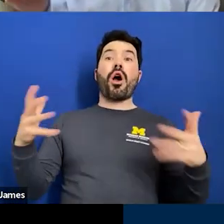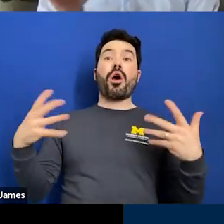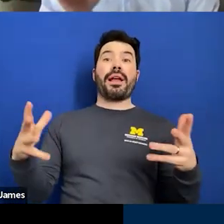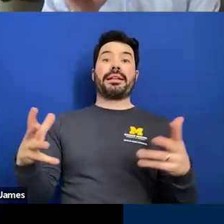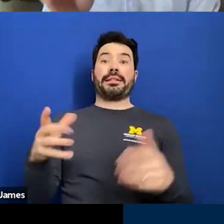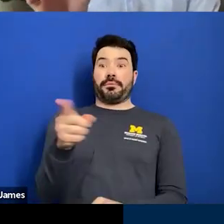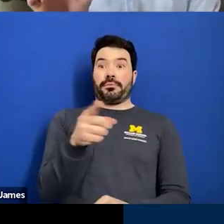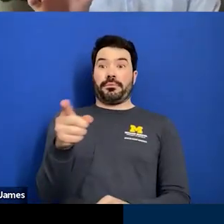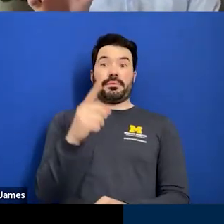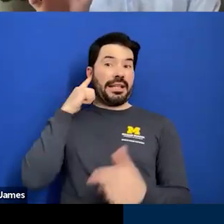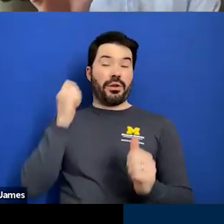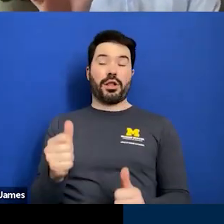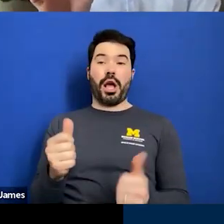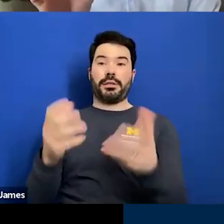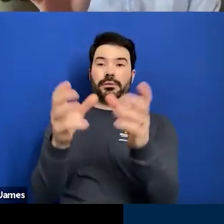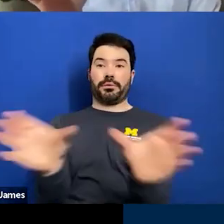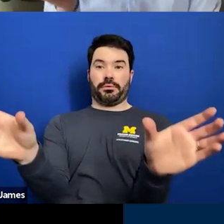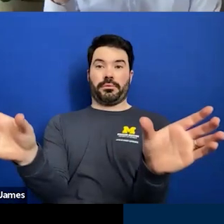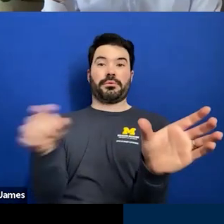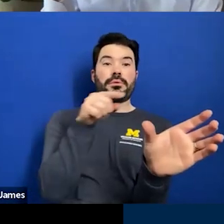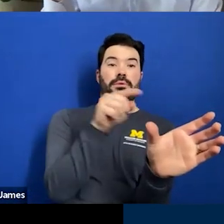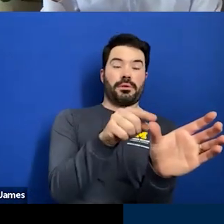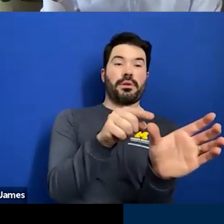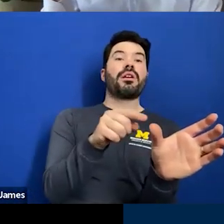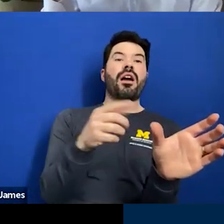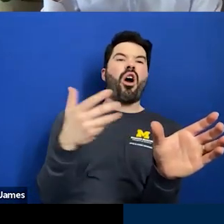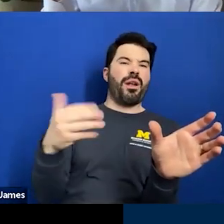groups: those who had risk factors for dementia, like